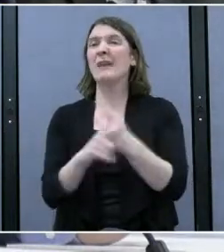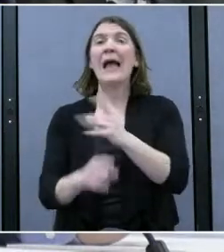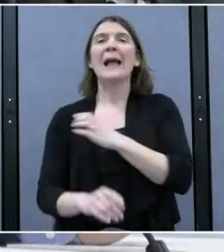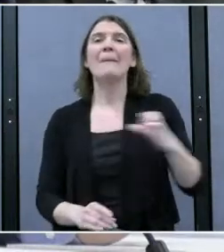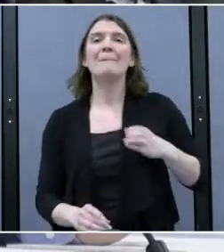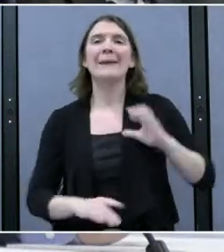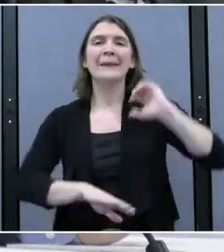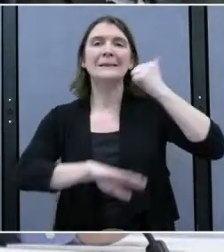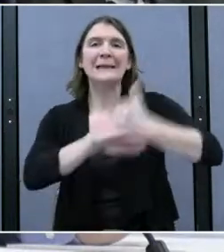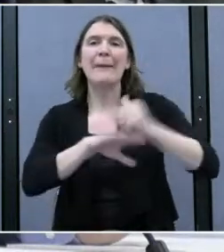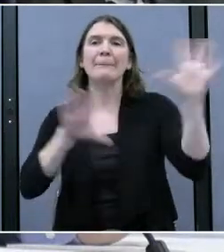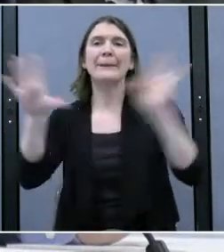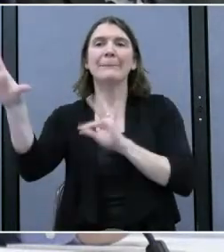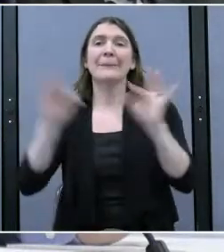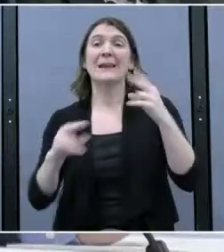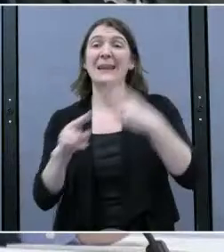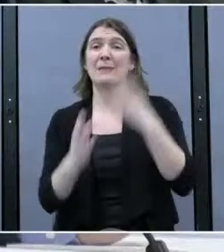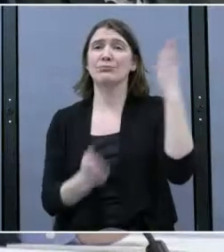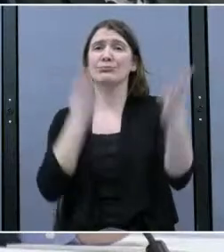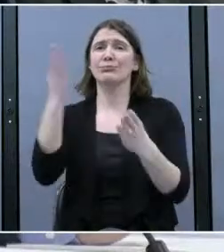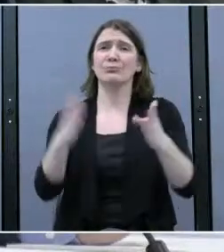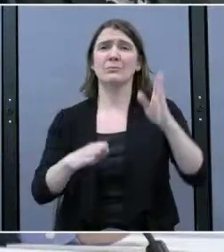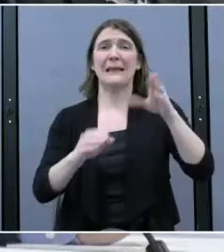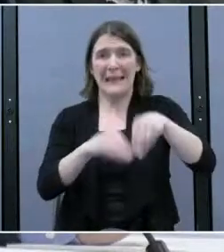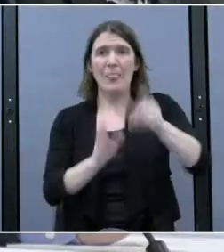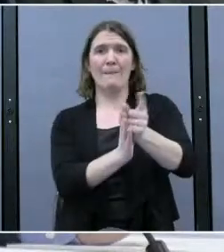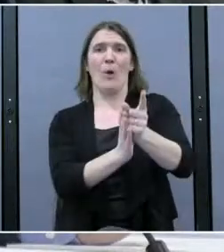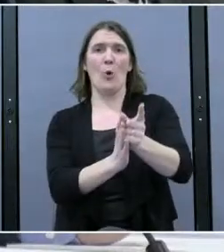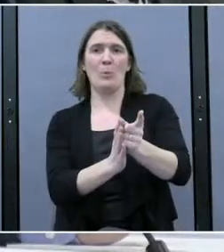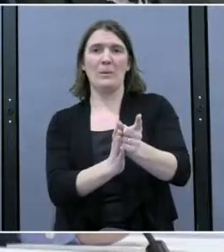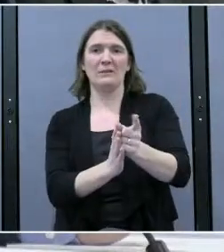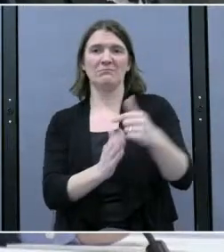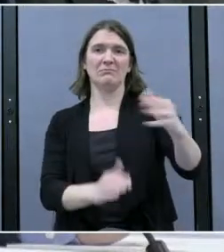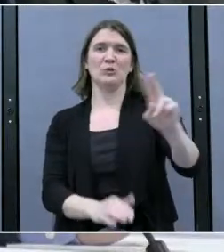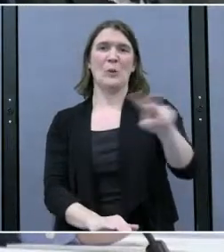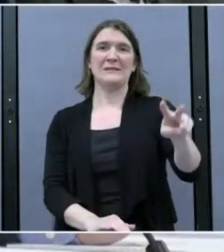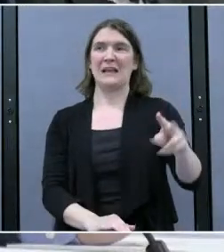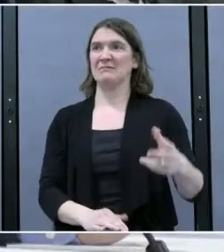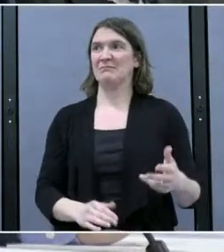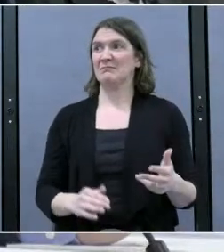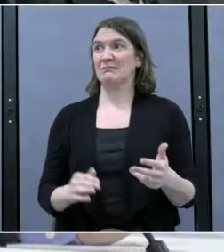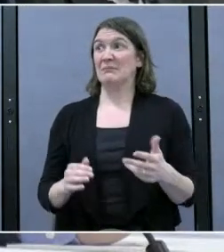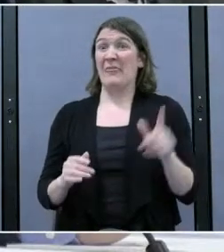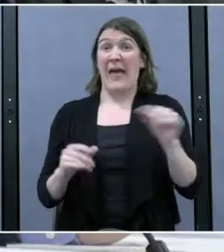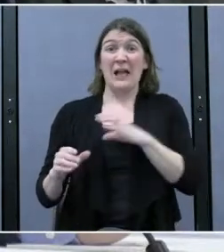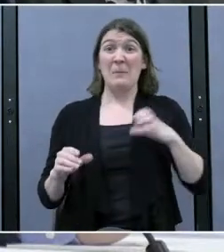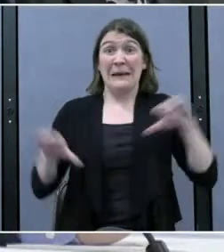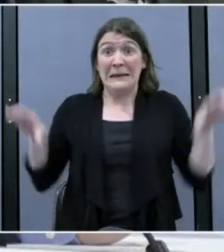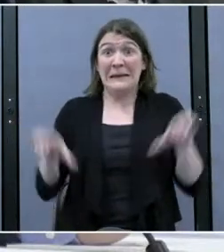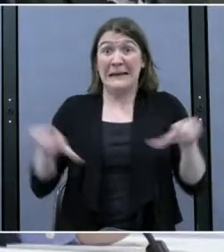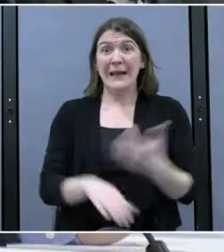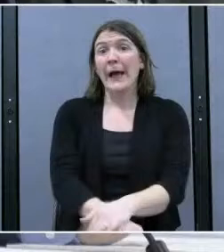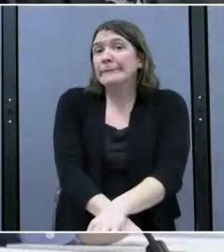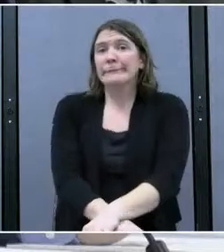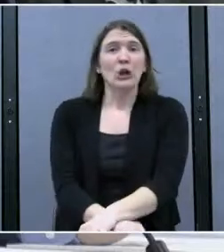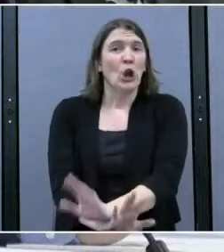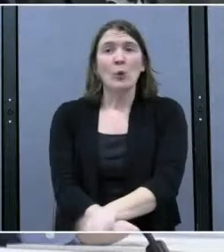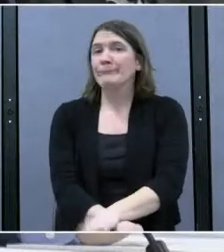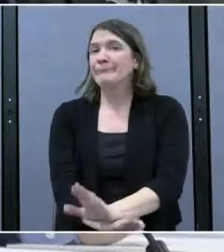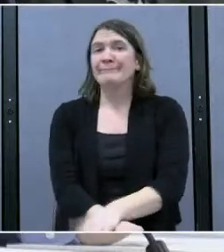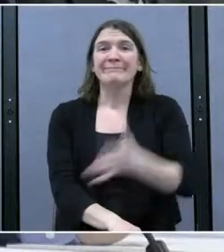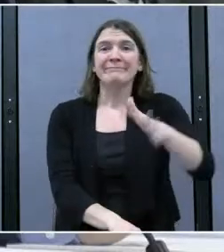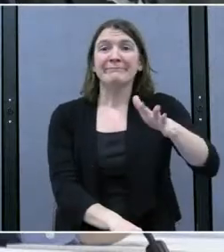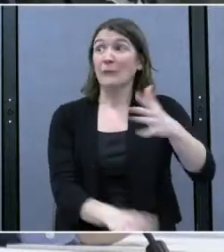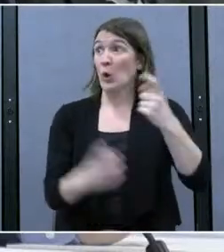committee. People can be nominated to be on it. I don't believe that committee has been super active. No? Okay.